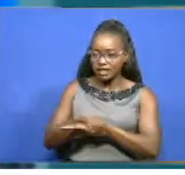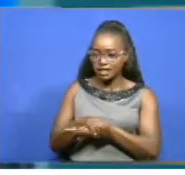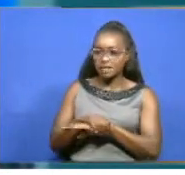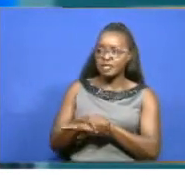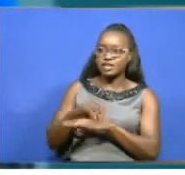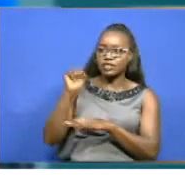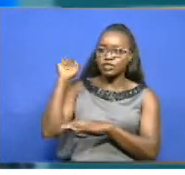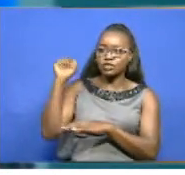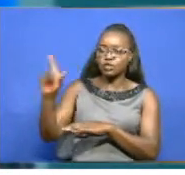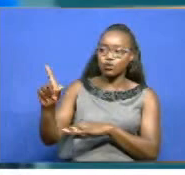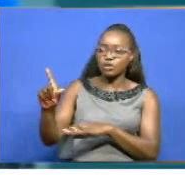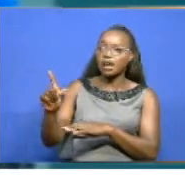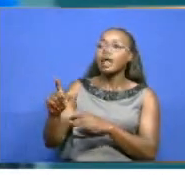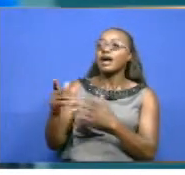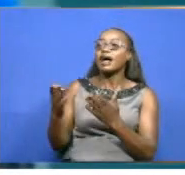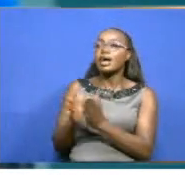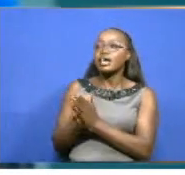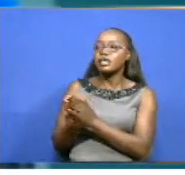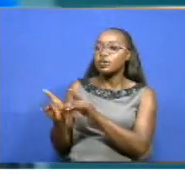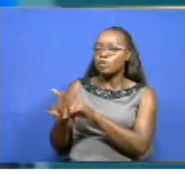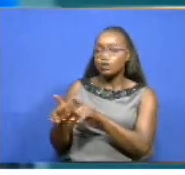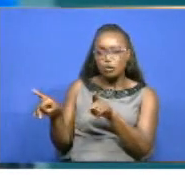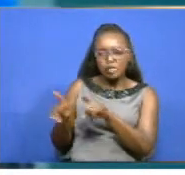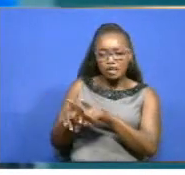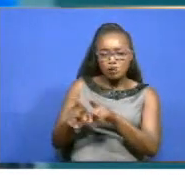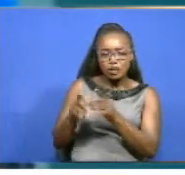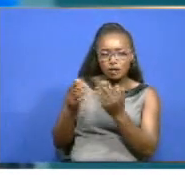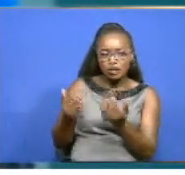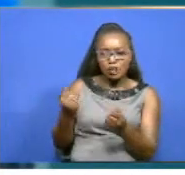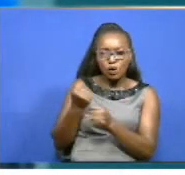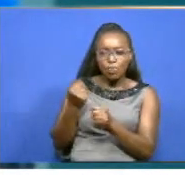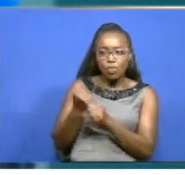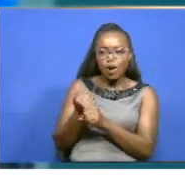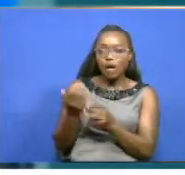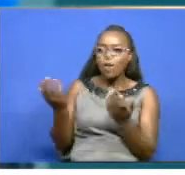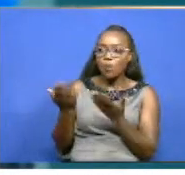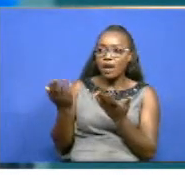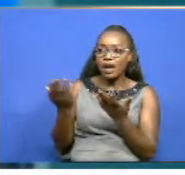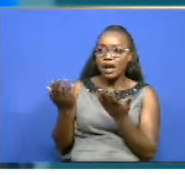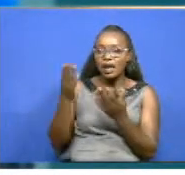people who have done the same thing in Somalia. They have killed